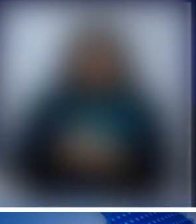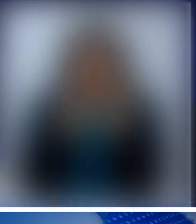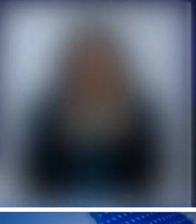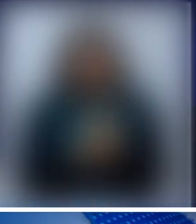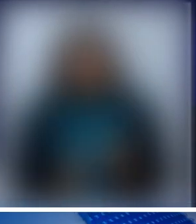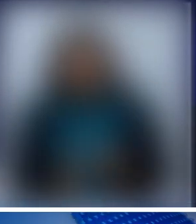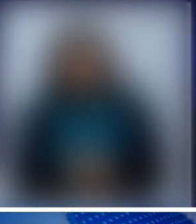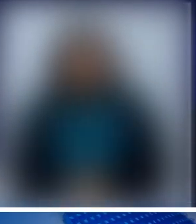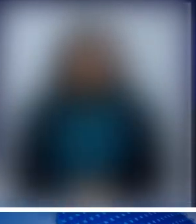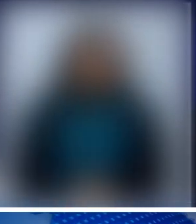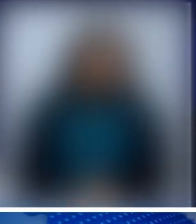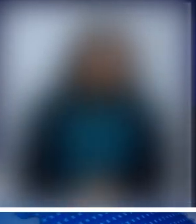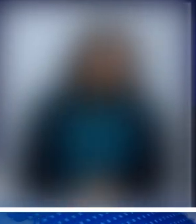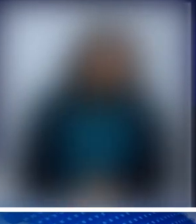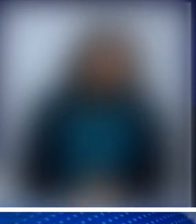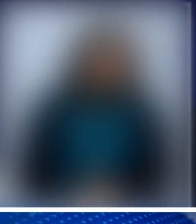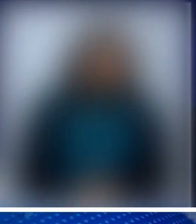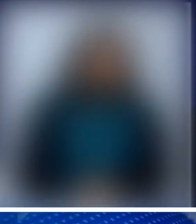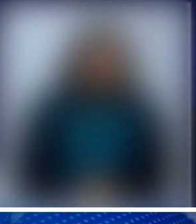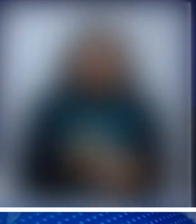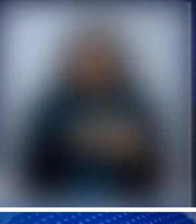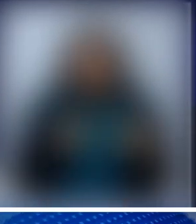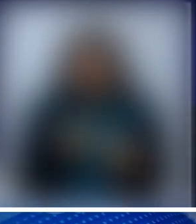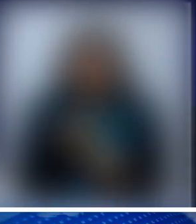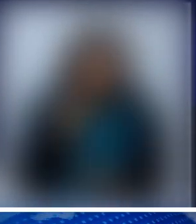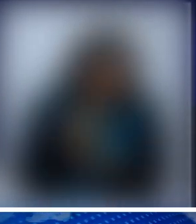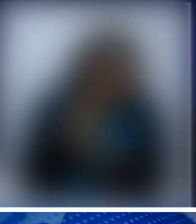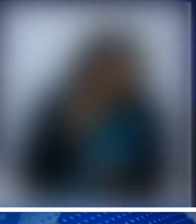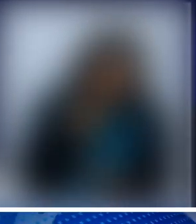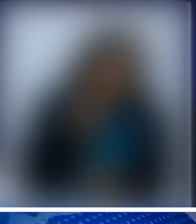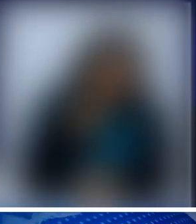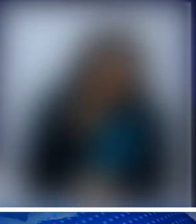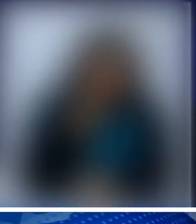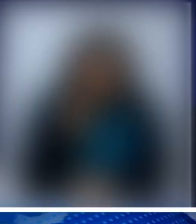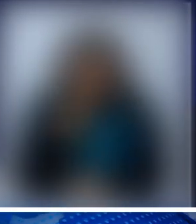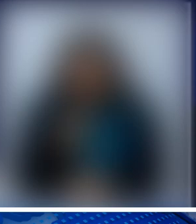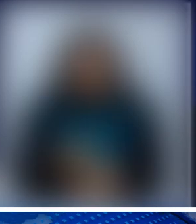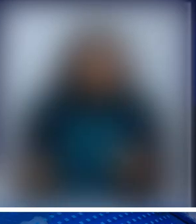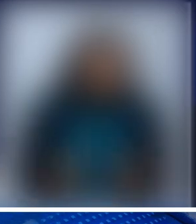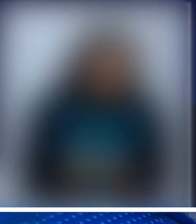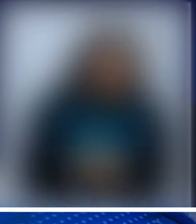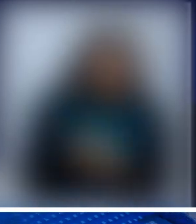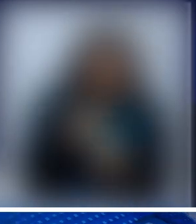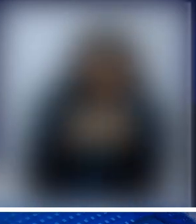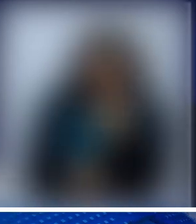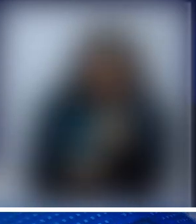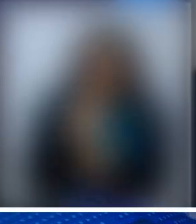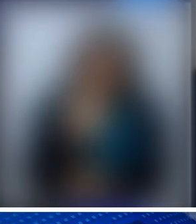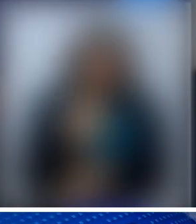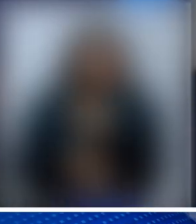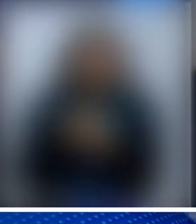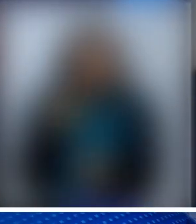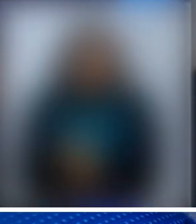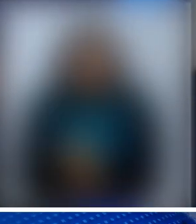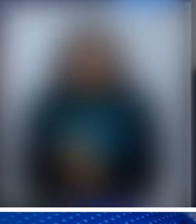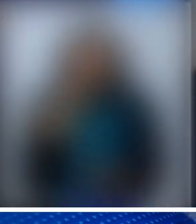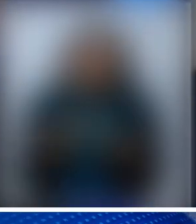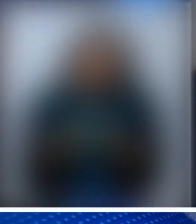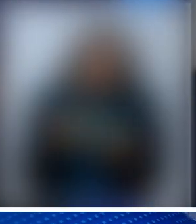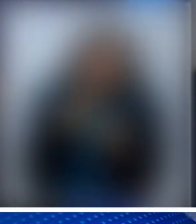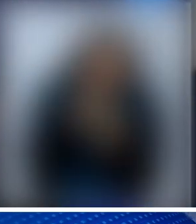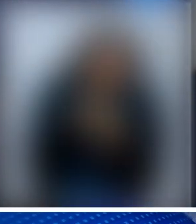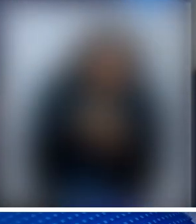old. So we are working very, very closely with the Ministry of Health. They are going to take measurement for the mark to determine